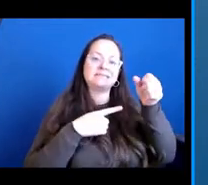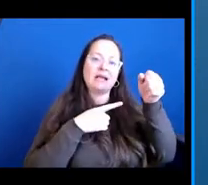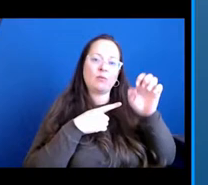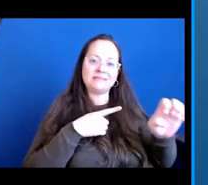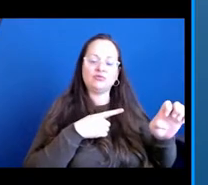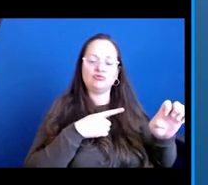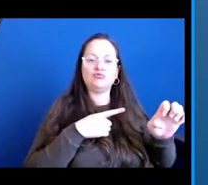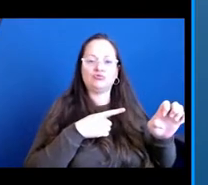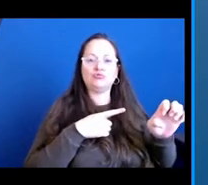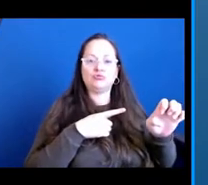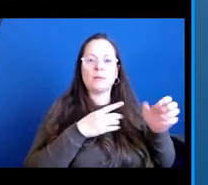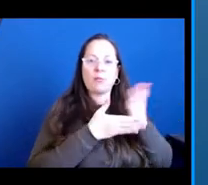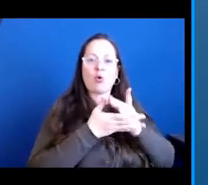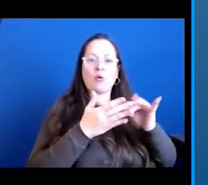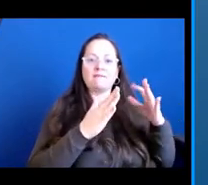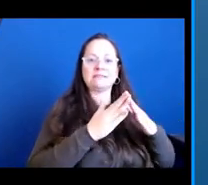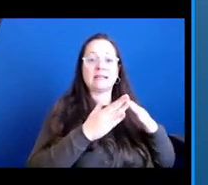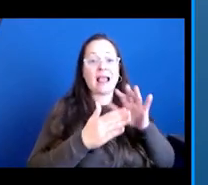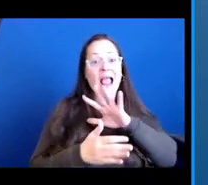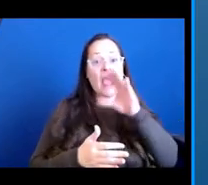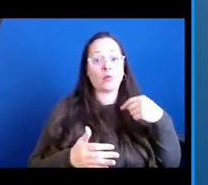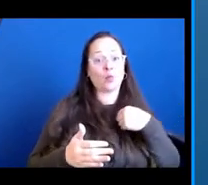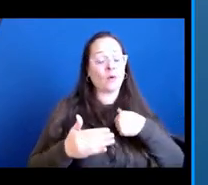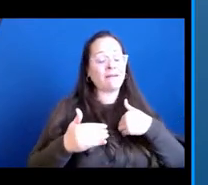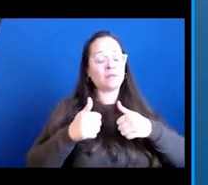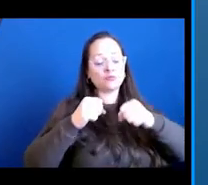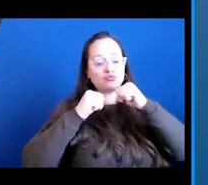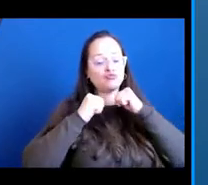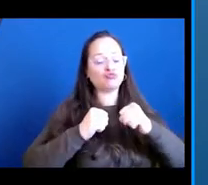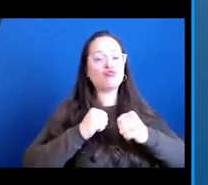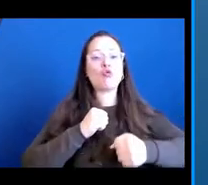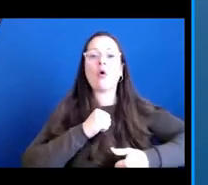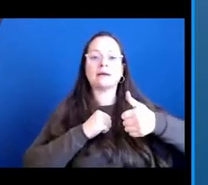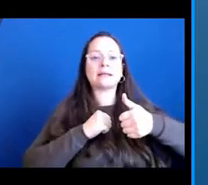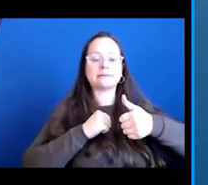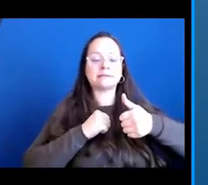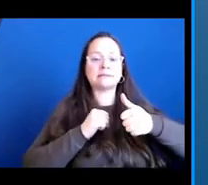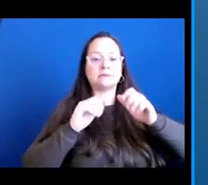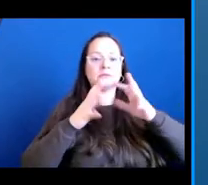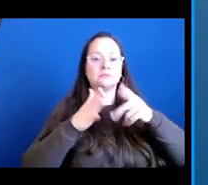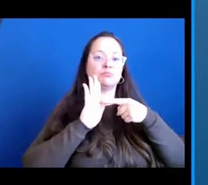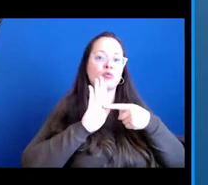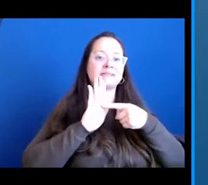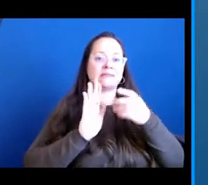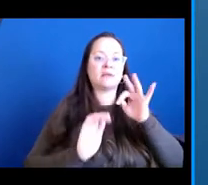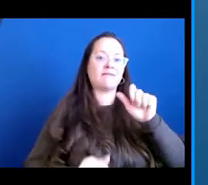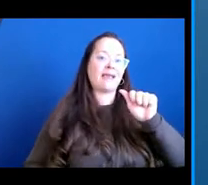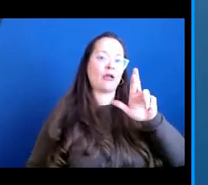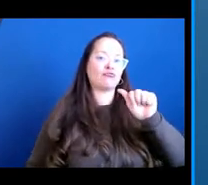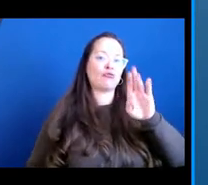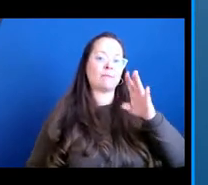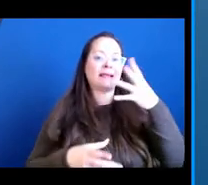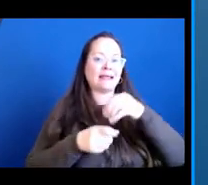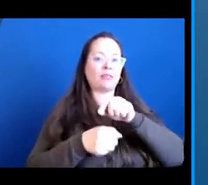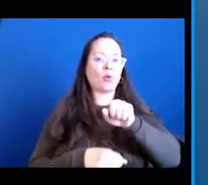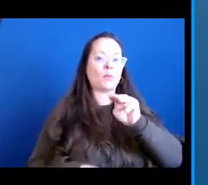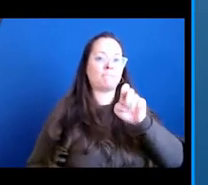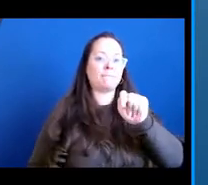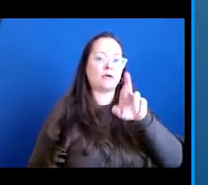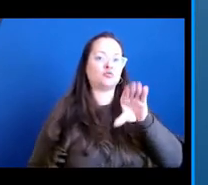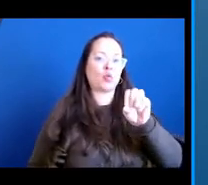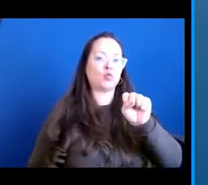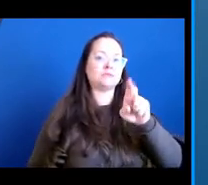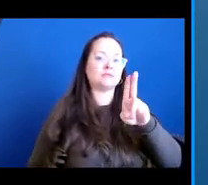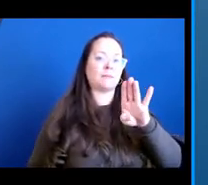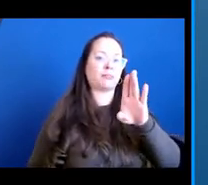strongest presence of Arab Americans in Detroit metro suburbs another key piece when we